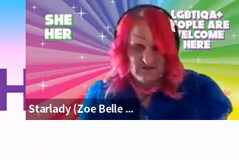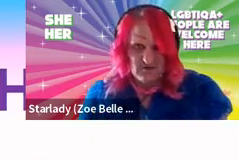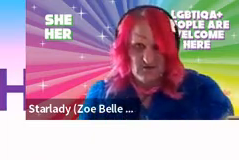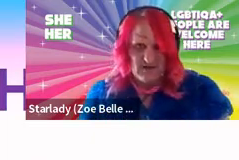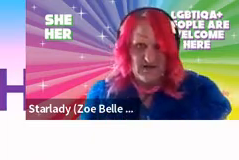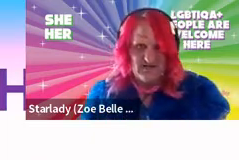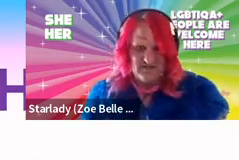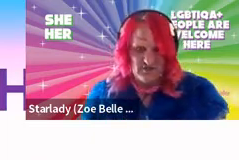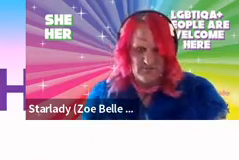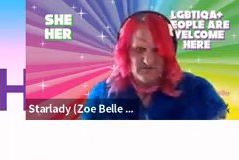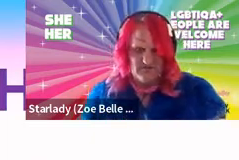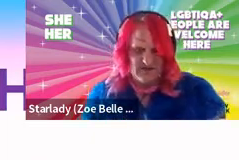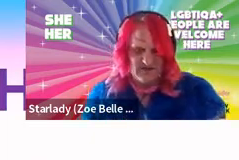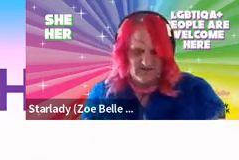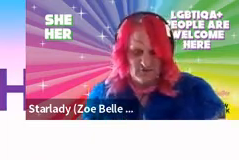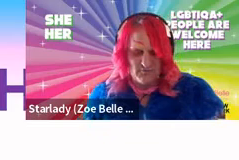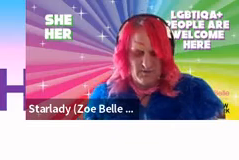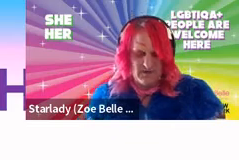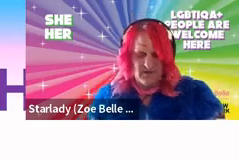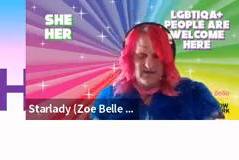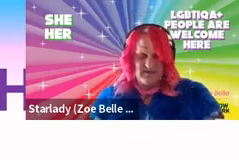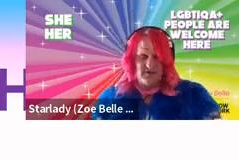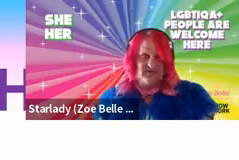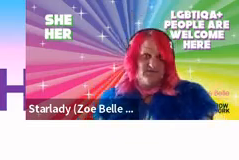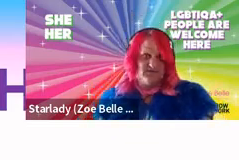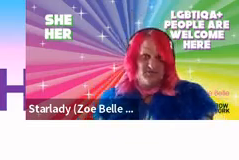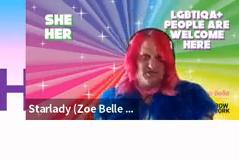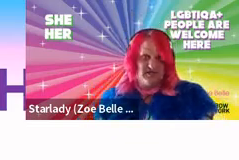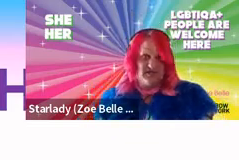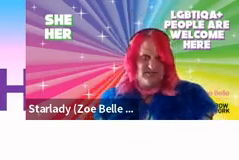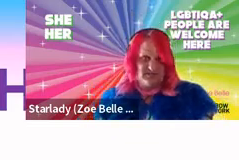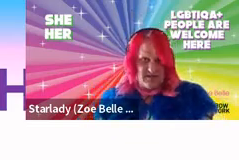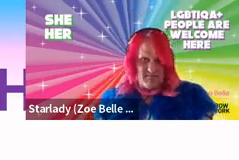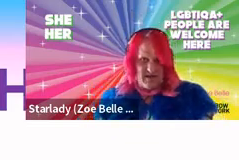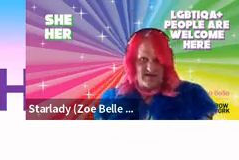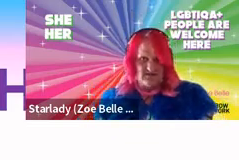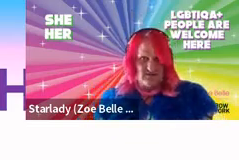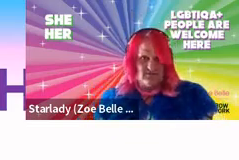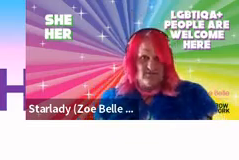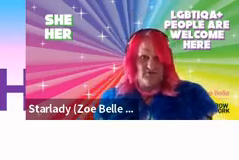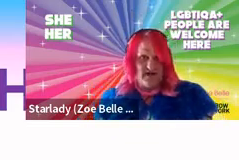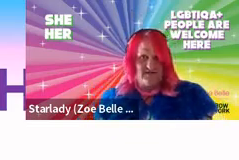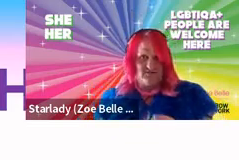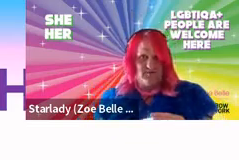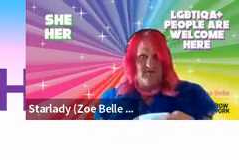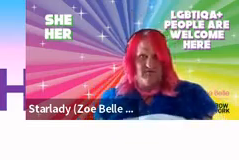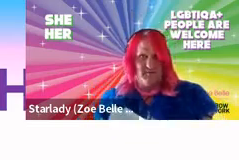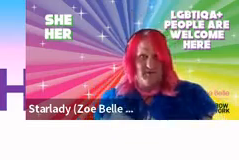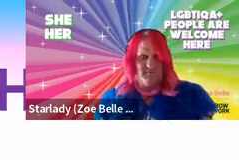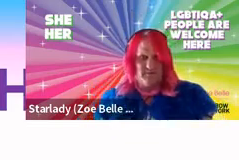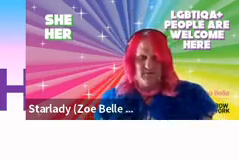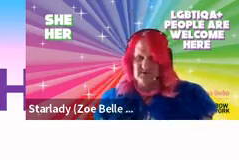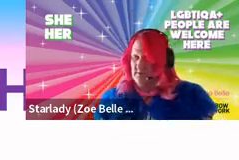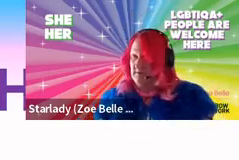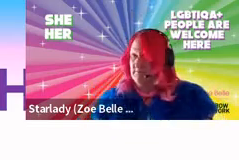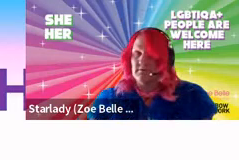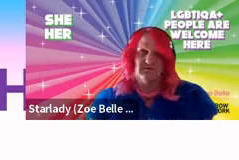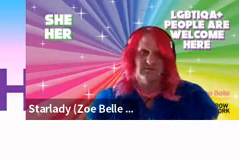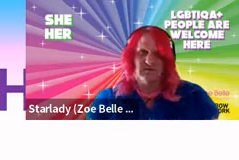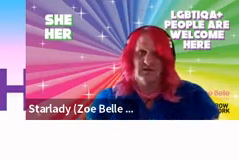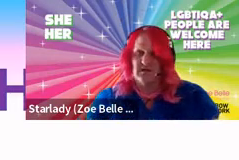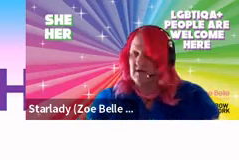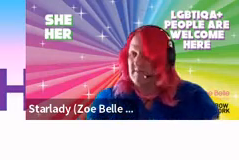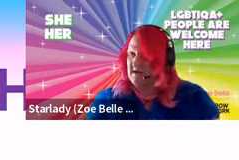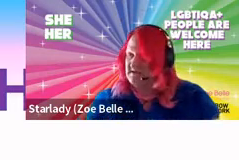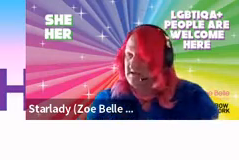It's also in terms of like scoping like transmisogyny and its impact on trans women and feminine people, it's really